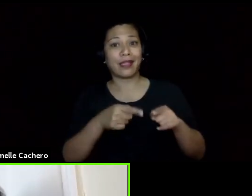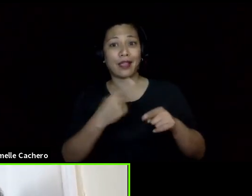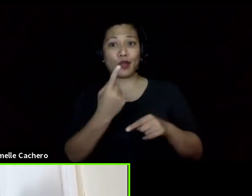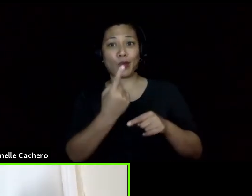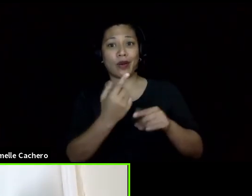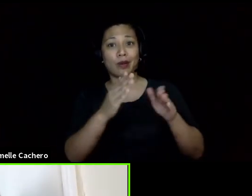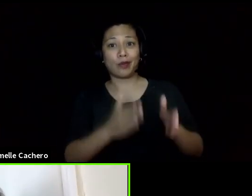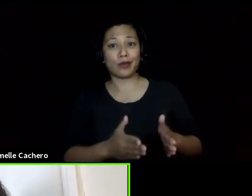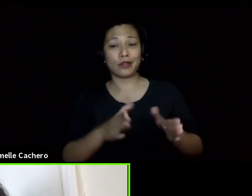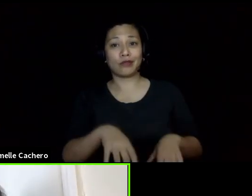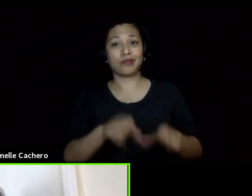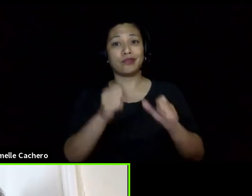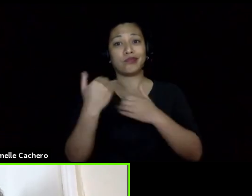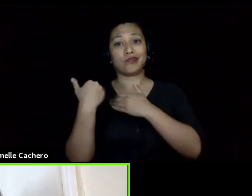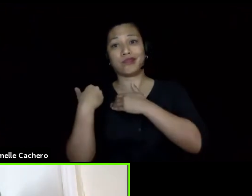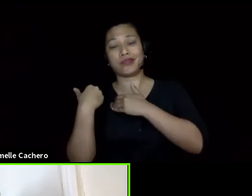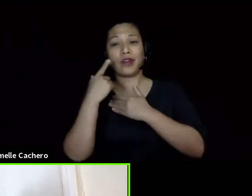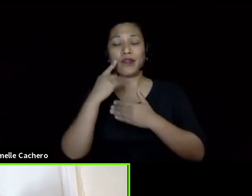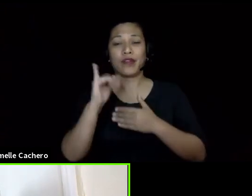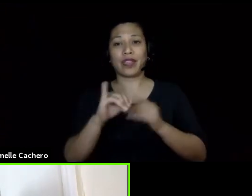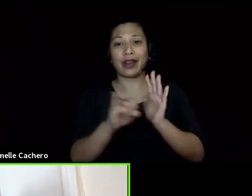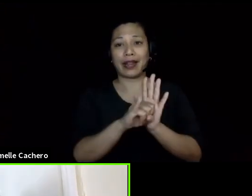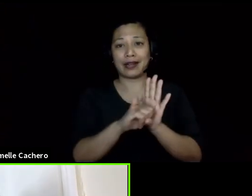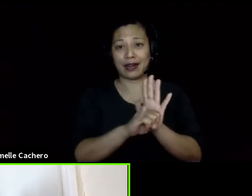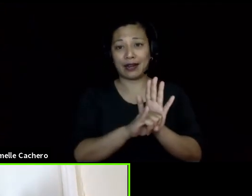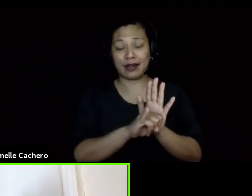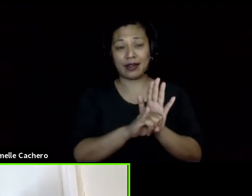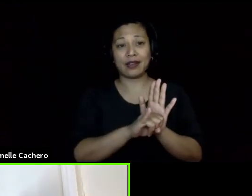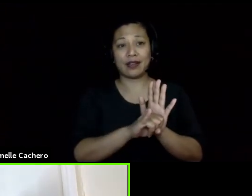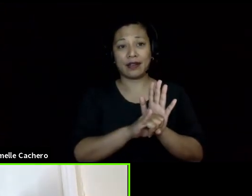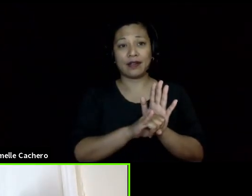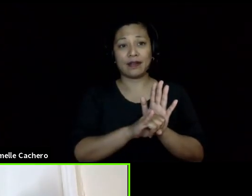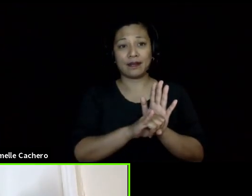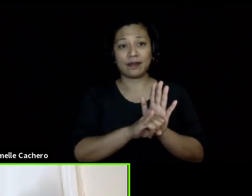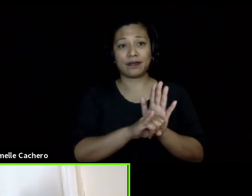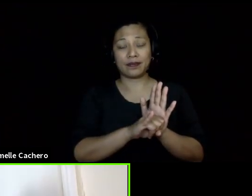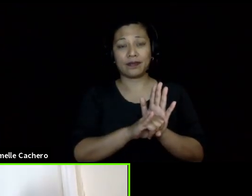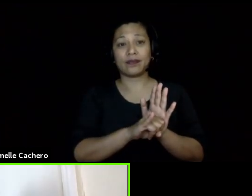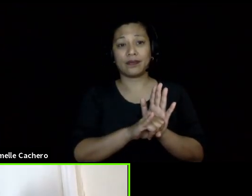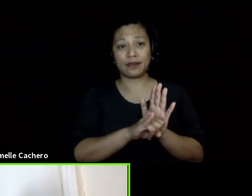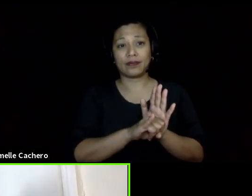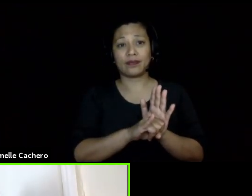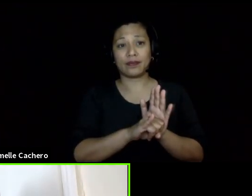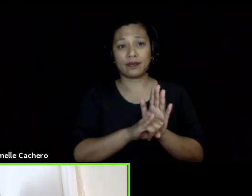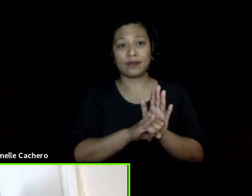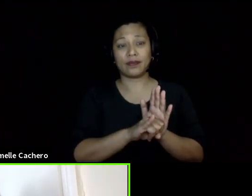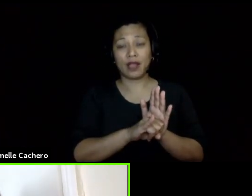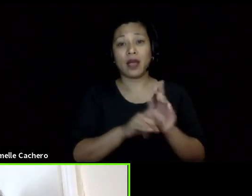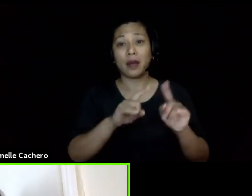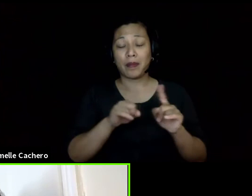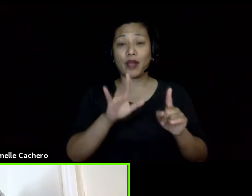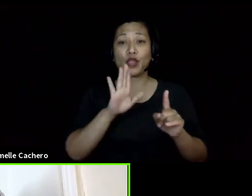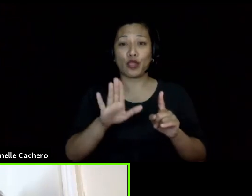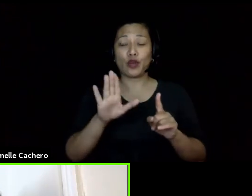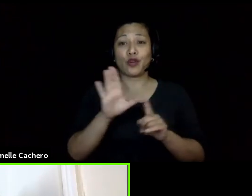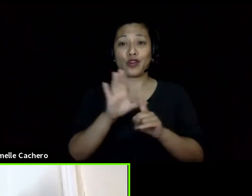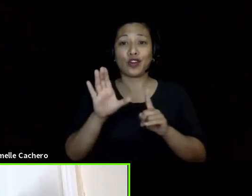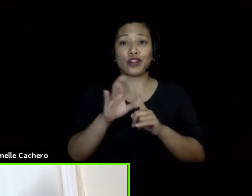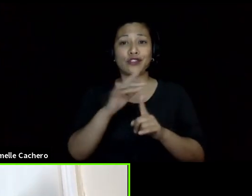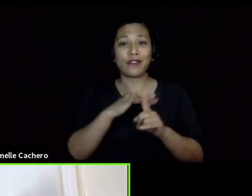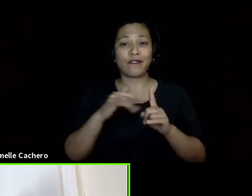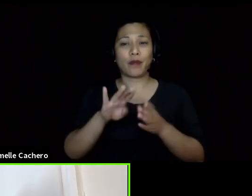all of that identity and are kind of on the fringes of their cultural environment. And